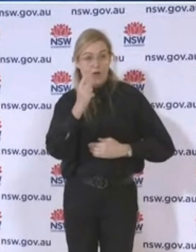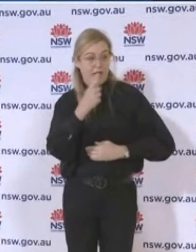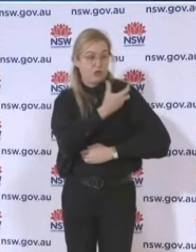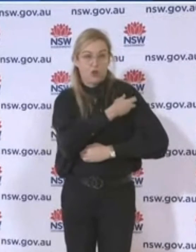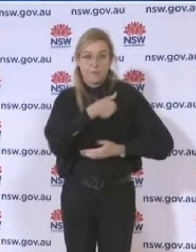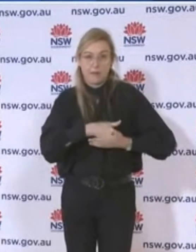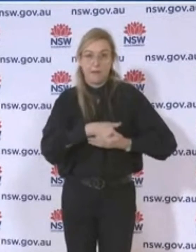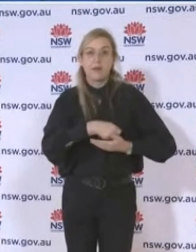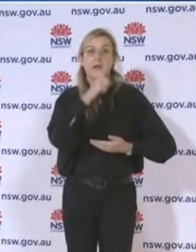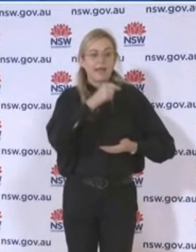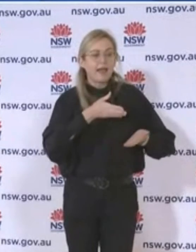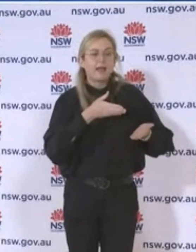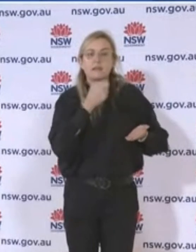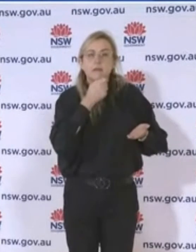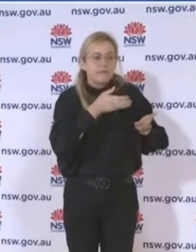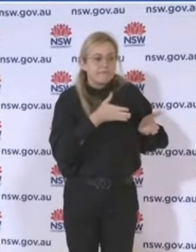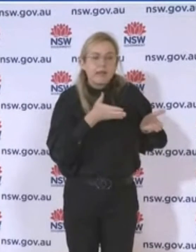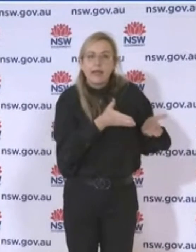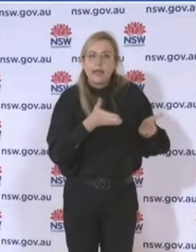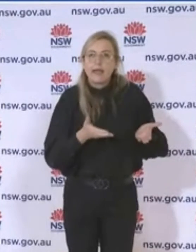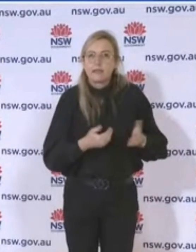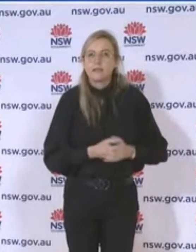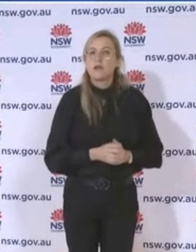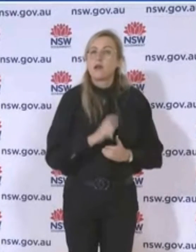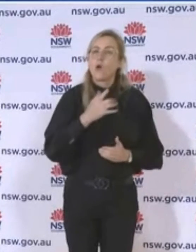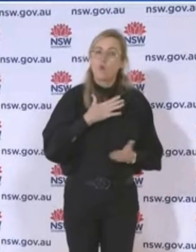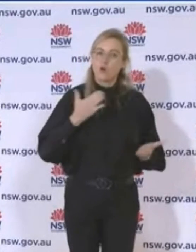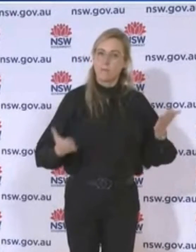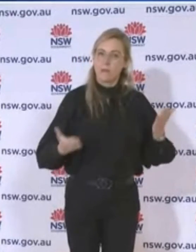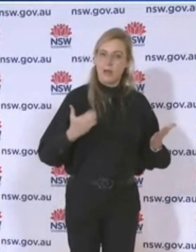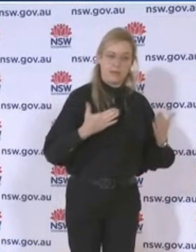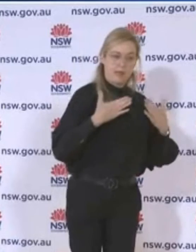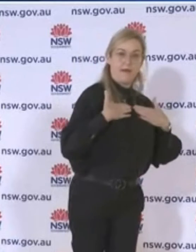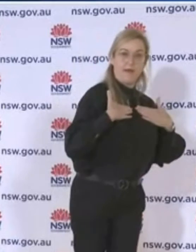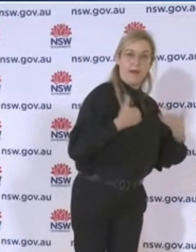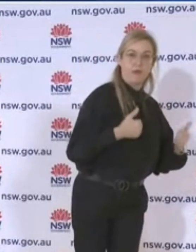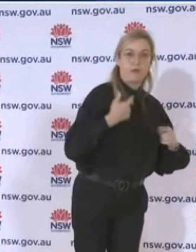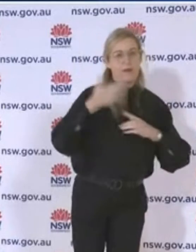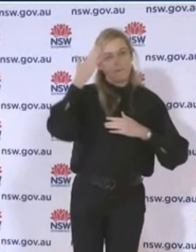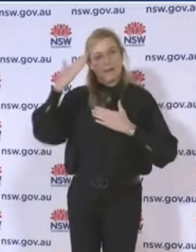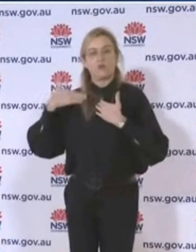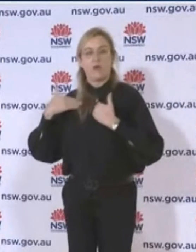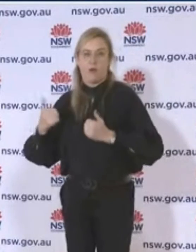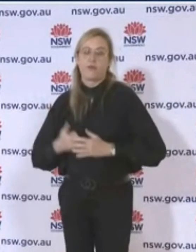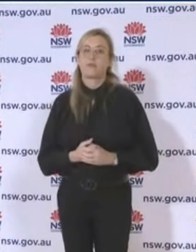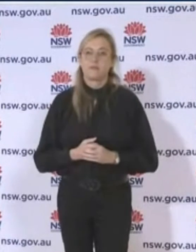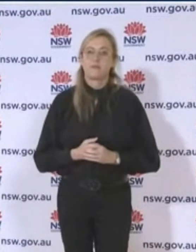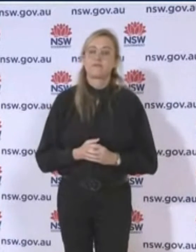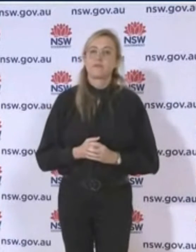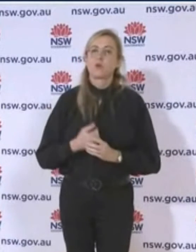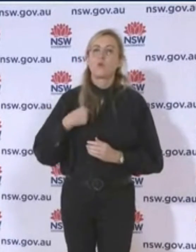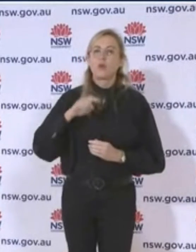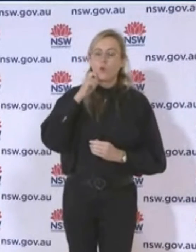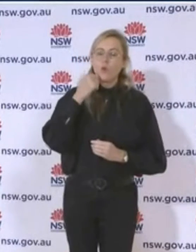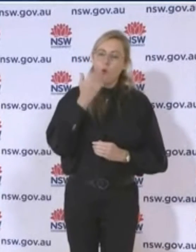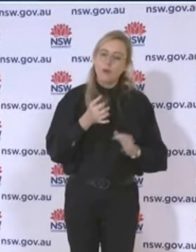I want us to continue to have a balanced approach. As I said, from day one we've been criticised no matter what we do. We will continue to make decisions that are in the best